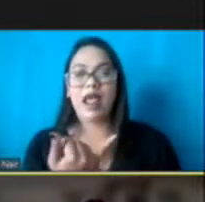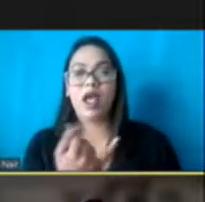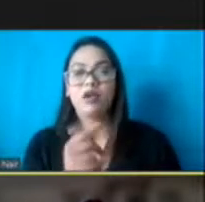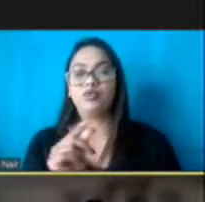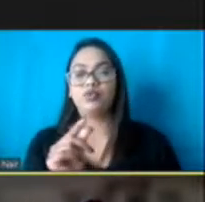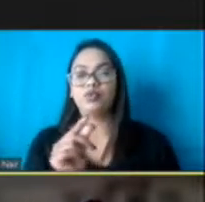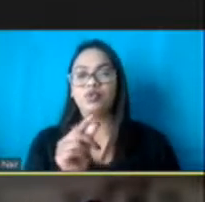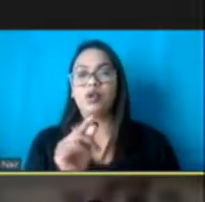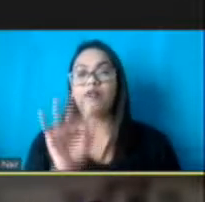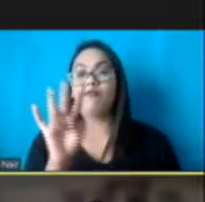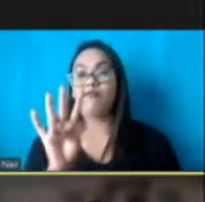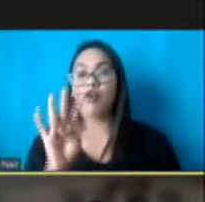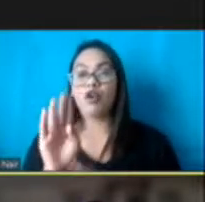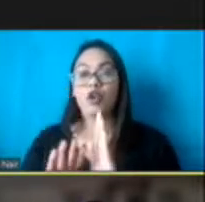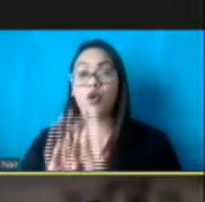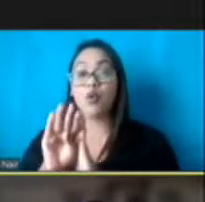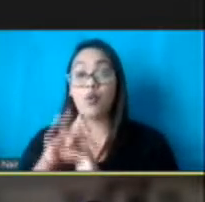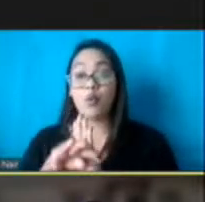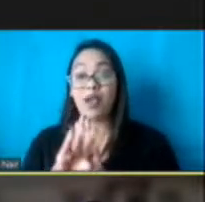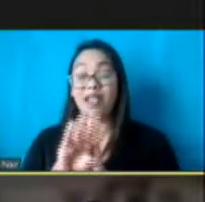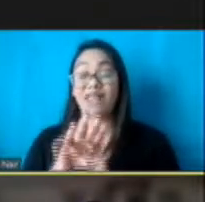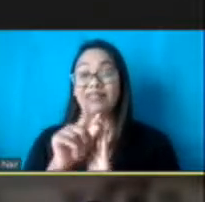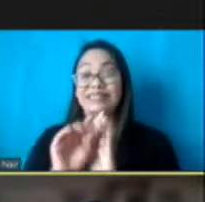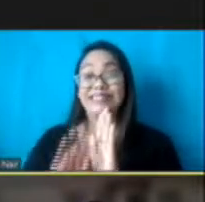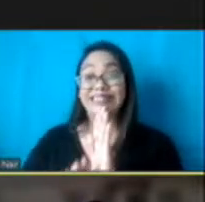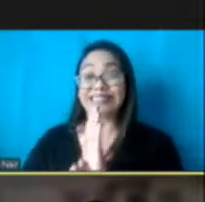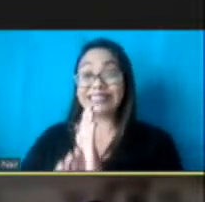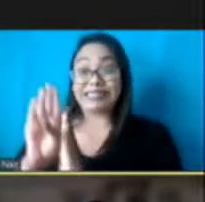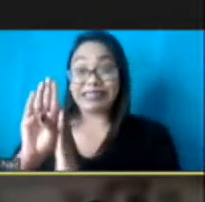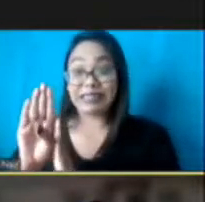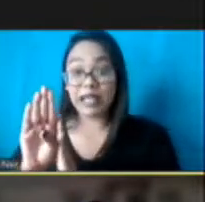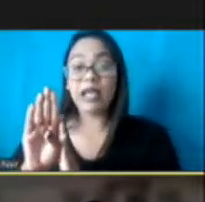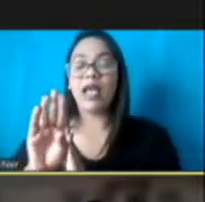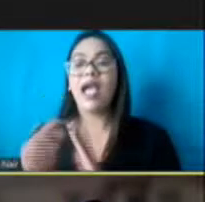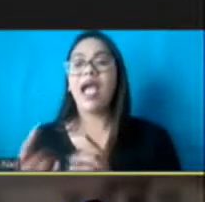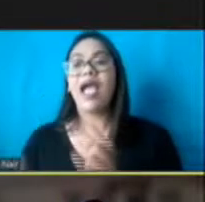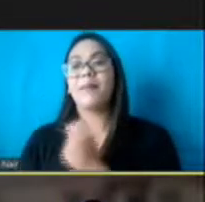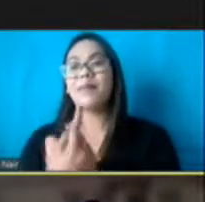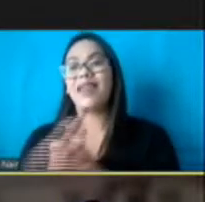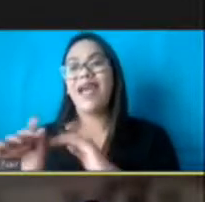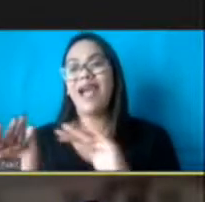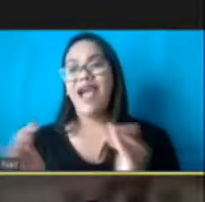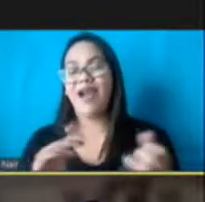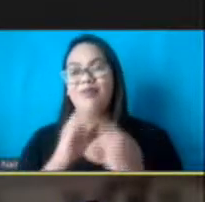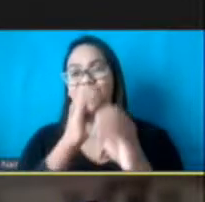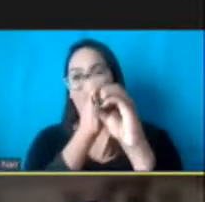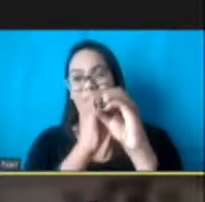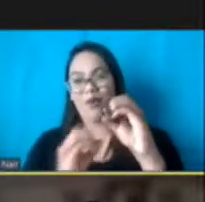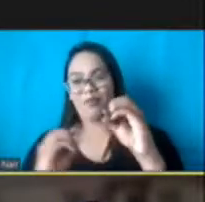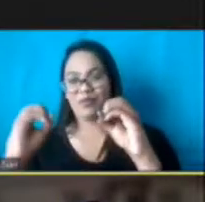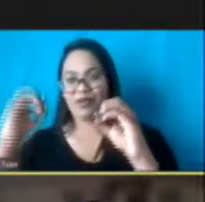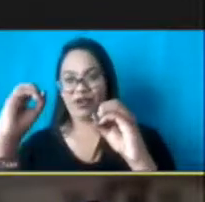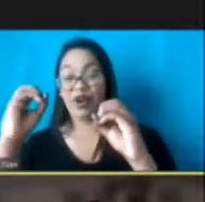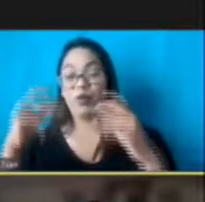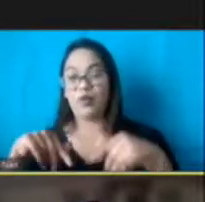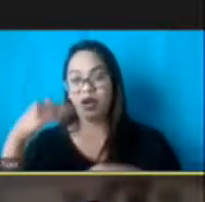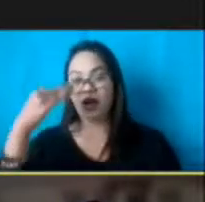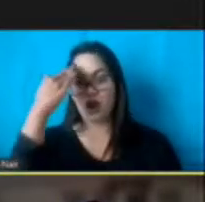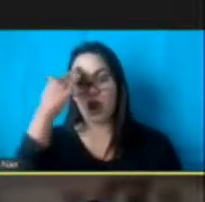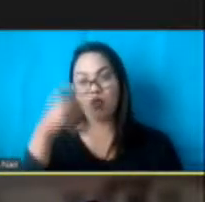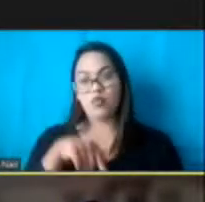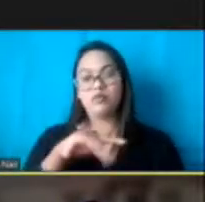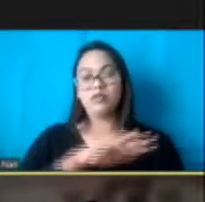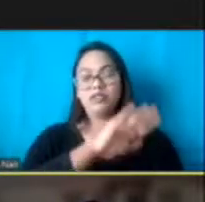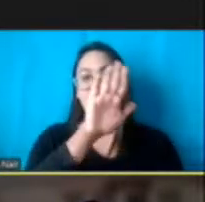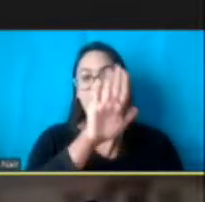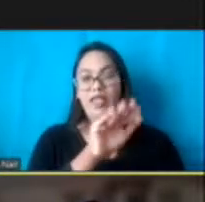in the fourth wave driven by Omicron has surpassed nationally the previous waves, but we know that in South Africa, seroprevalence is